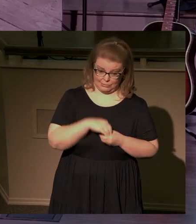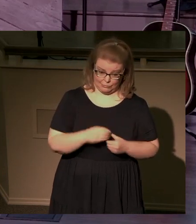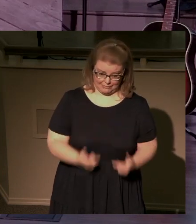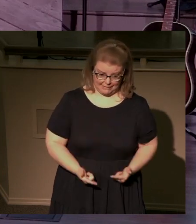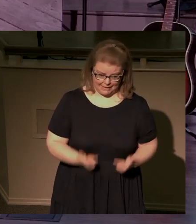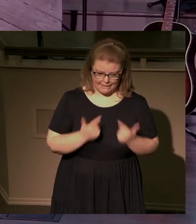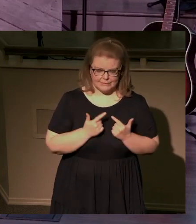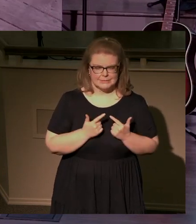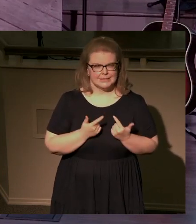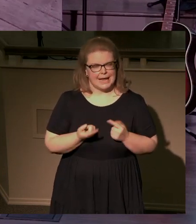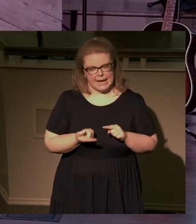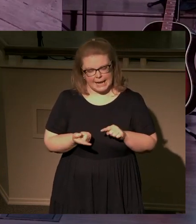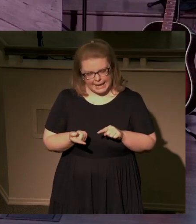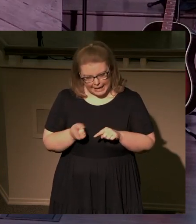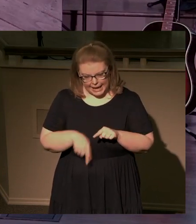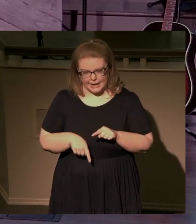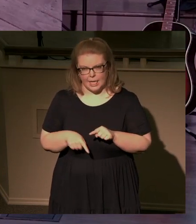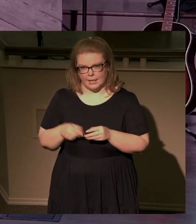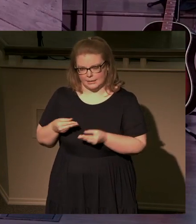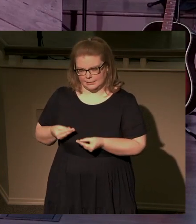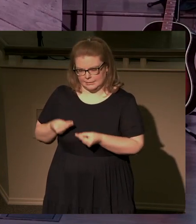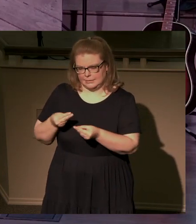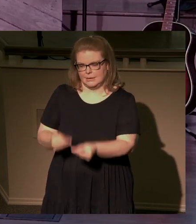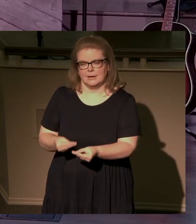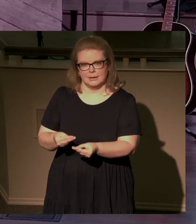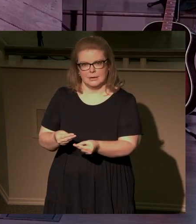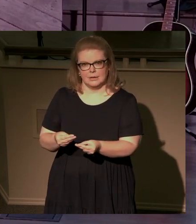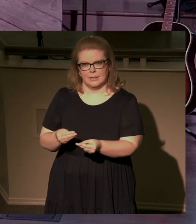Godless parents don't pass down a godly heritage.